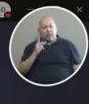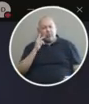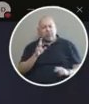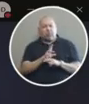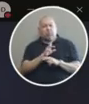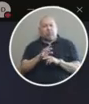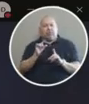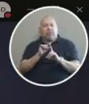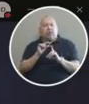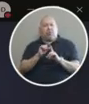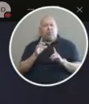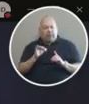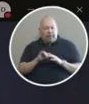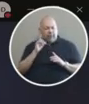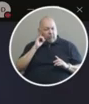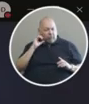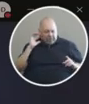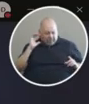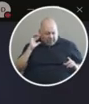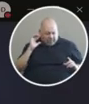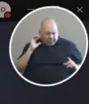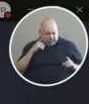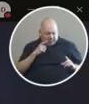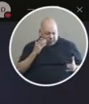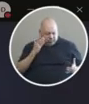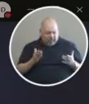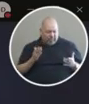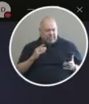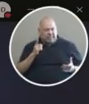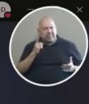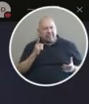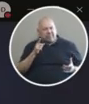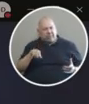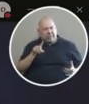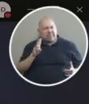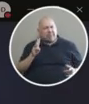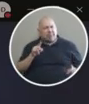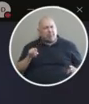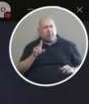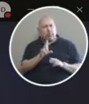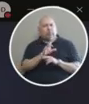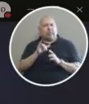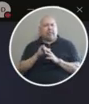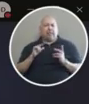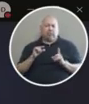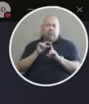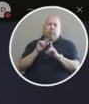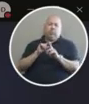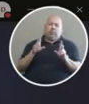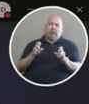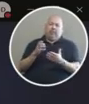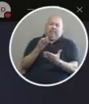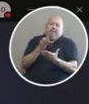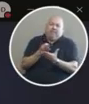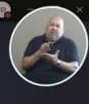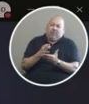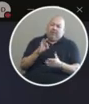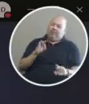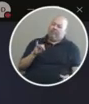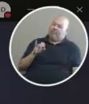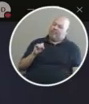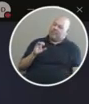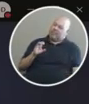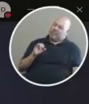that term. I've heard probably a half a dozen other people use that term,